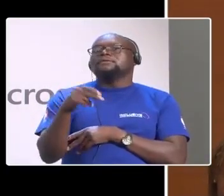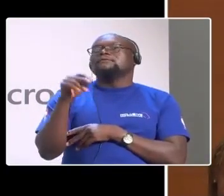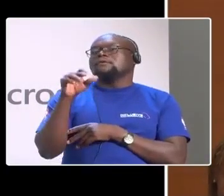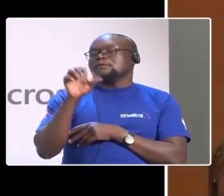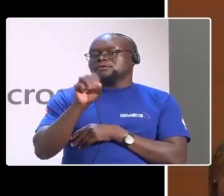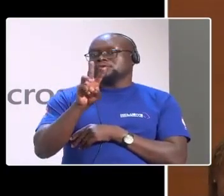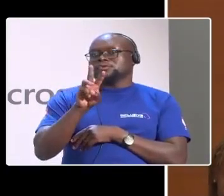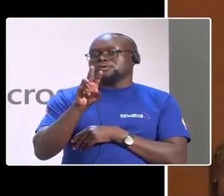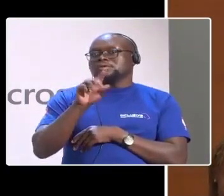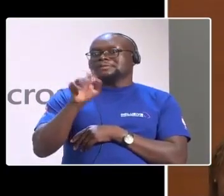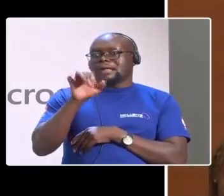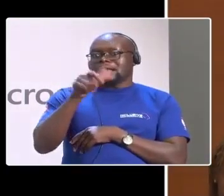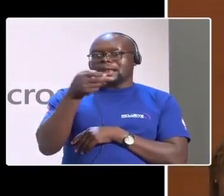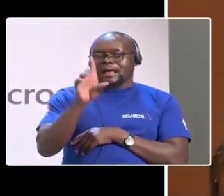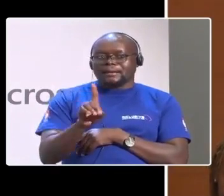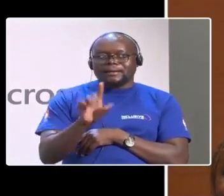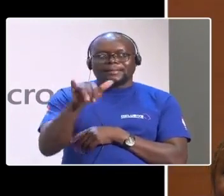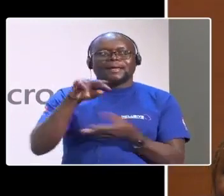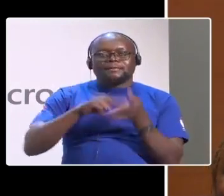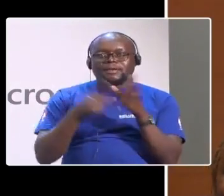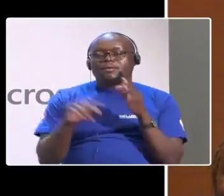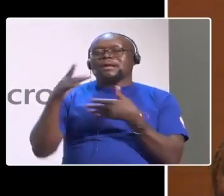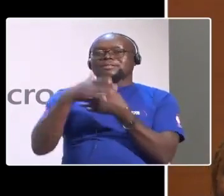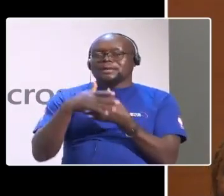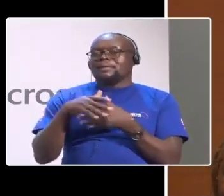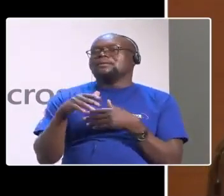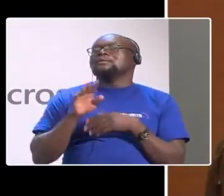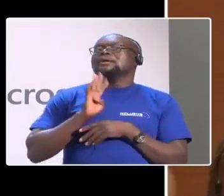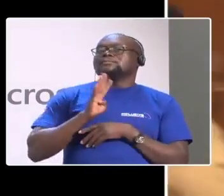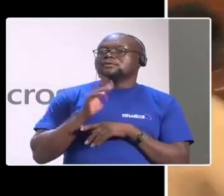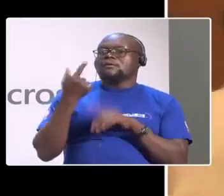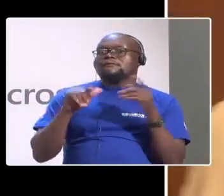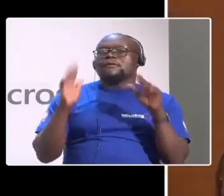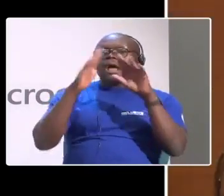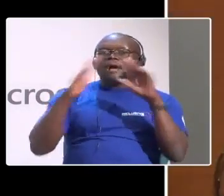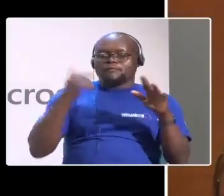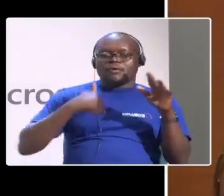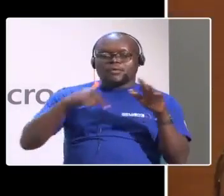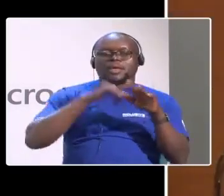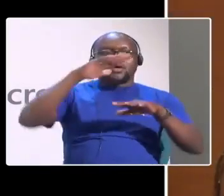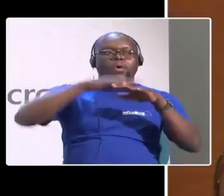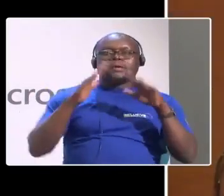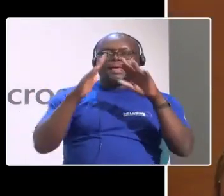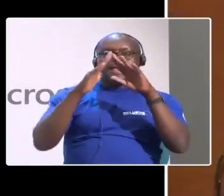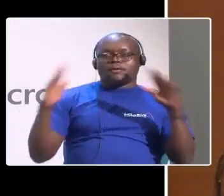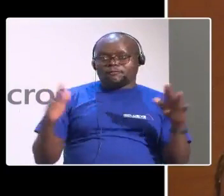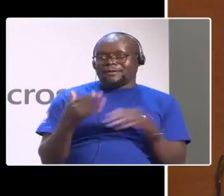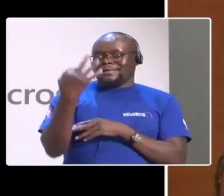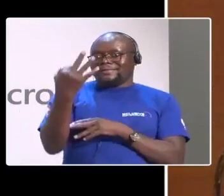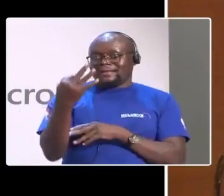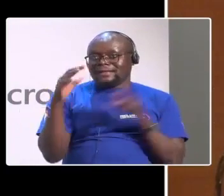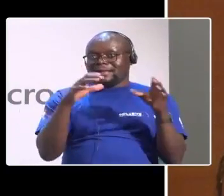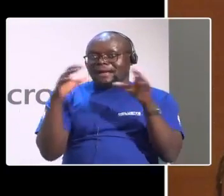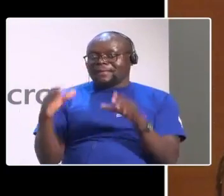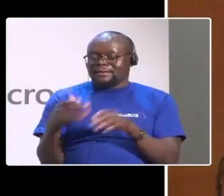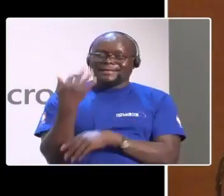means DACH, yeah. And DACH is the German expression for a roof. Yeah? So we are on the roof. Yeah? Three